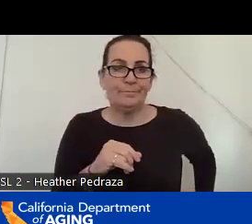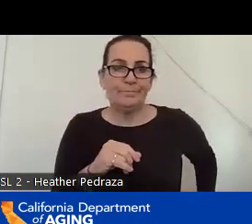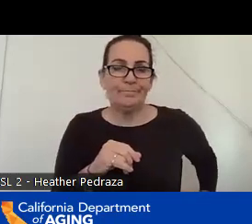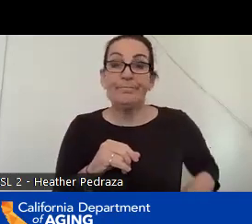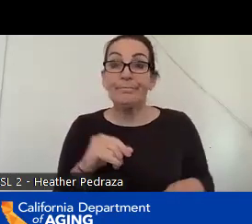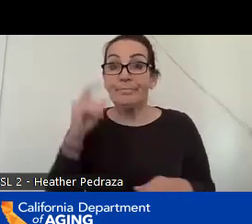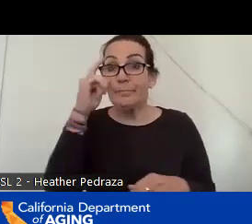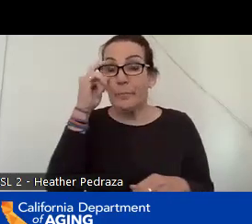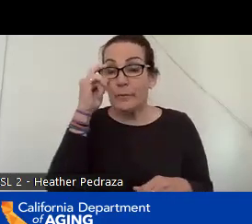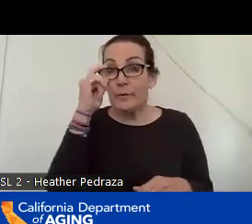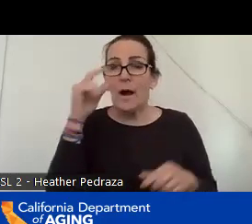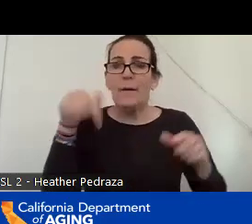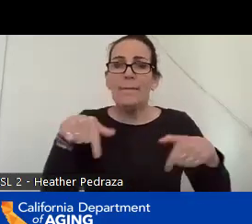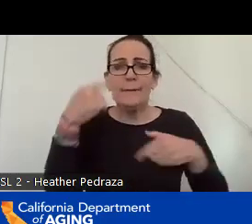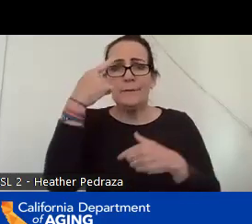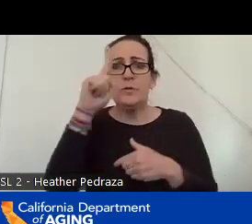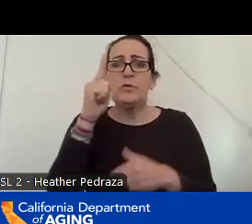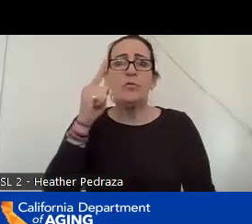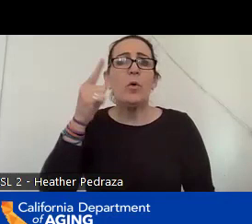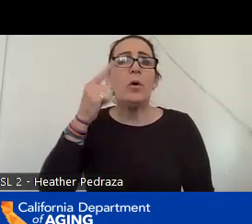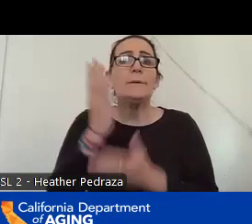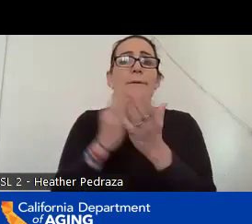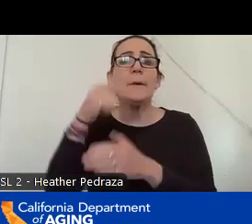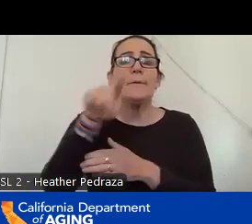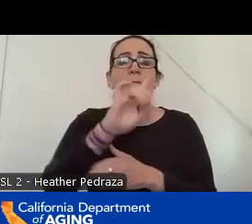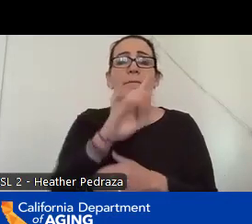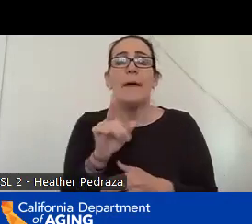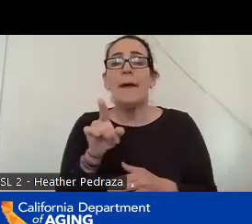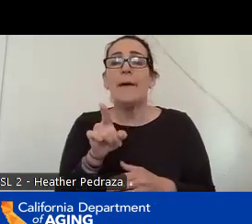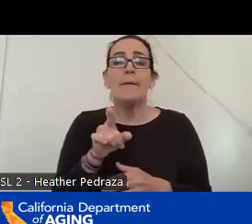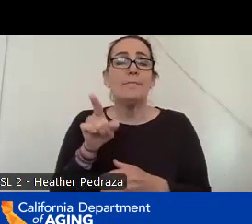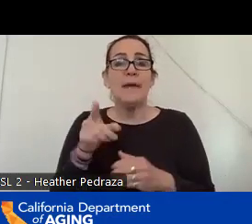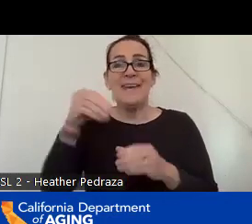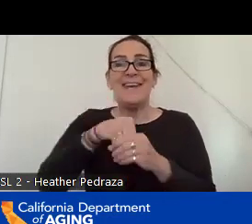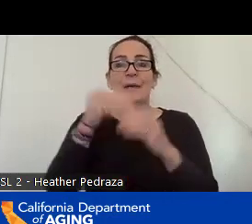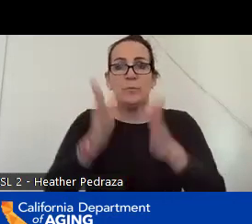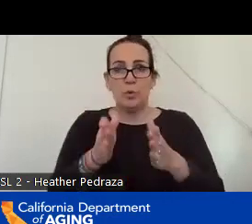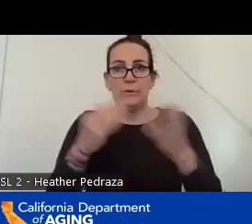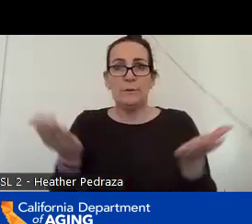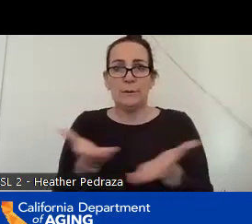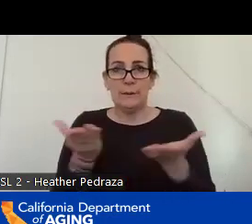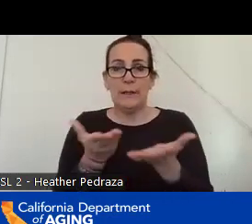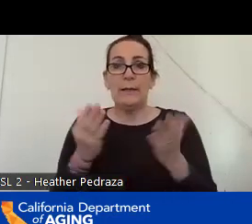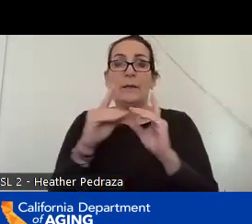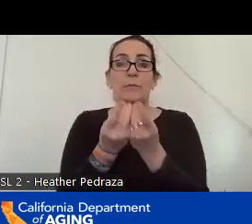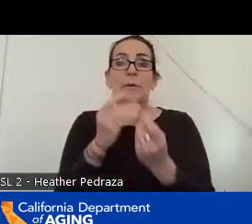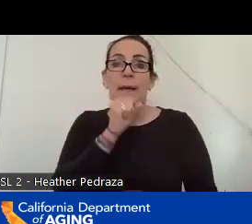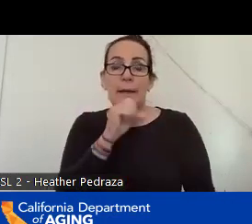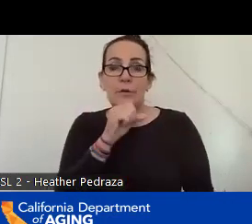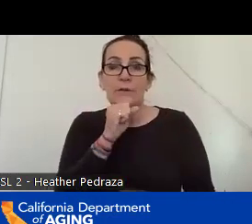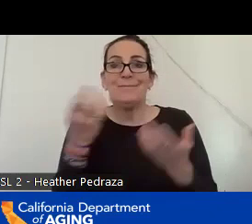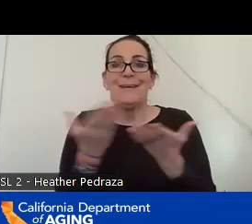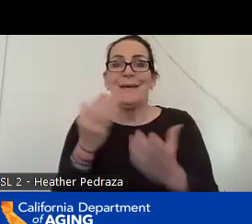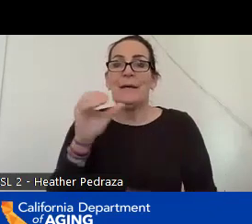So this is for our guests that are in person today at the California Department of Aging here in Sacramento. In the event of